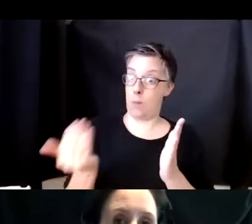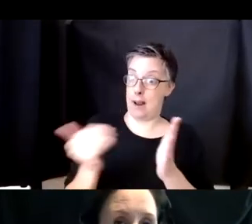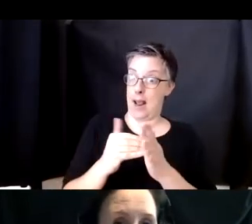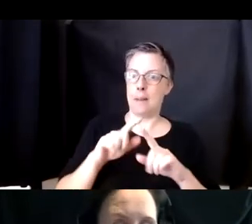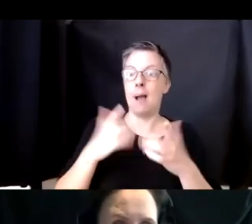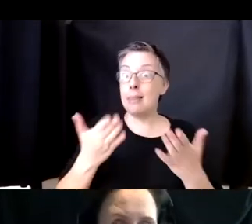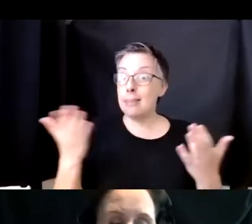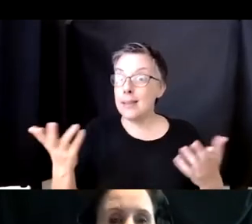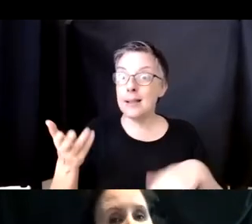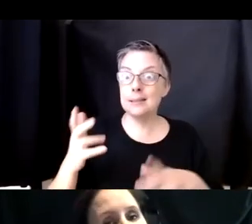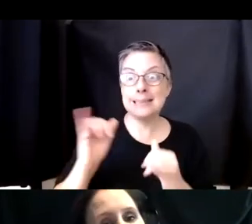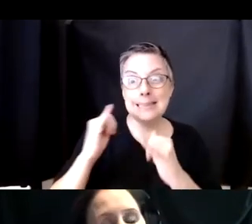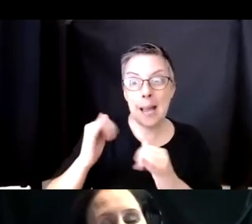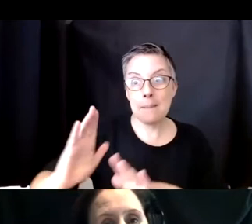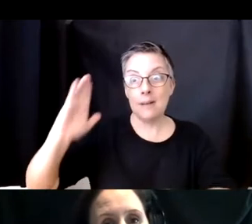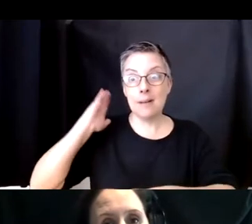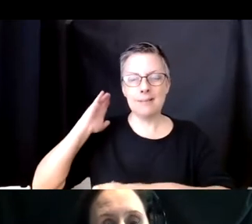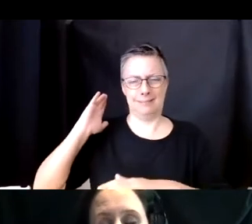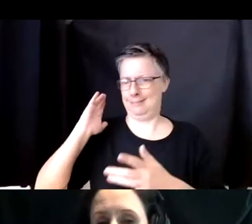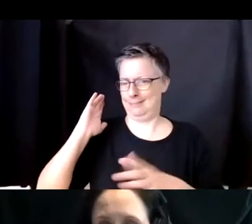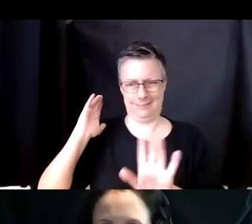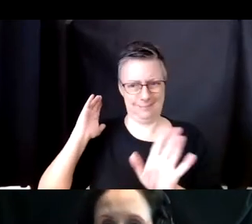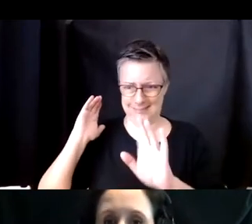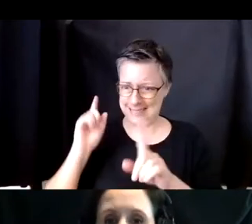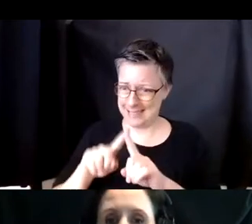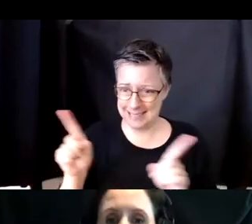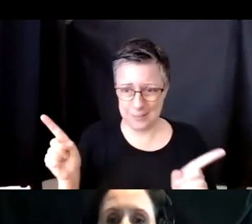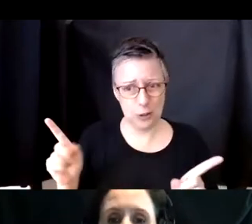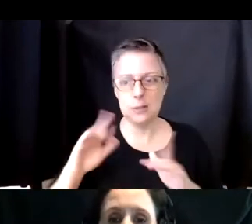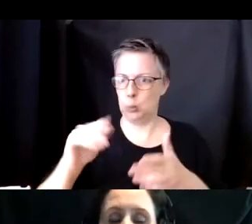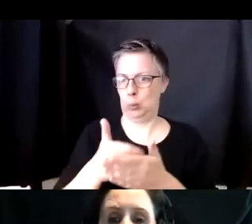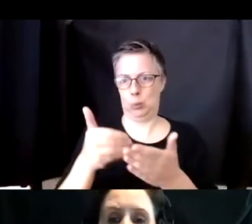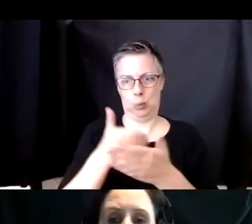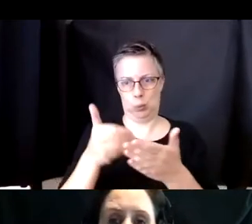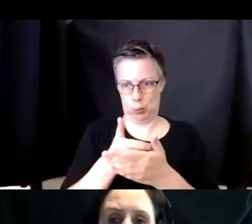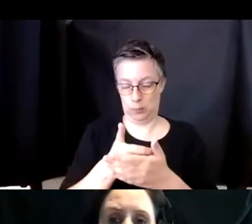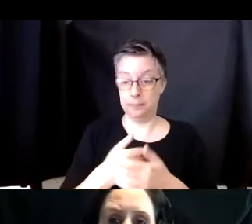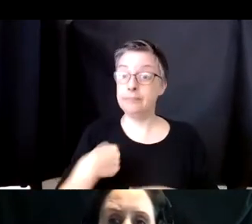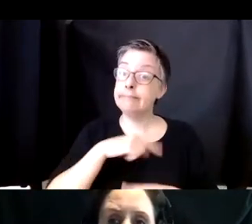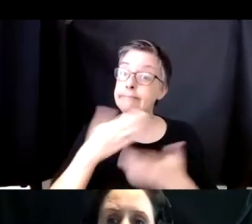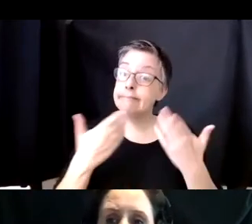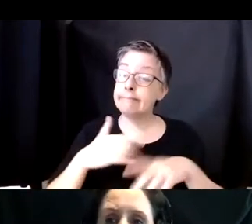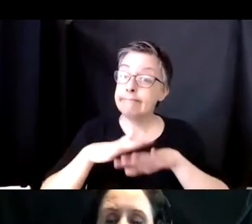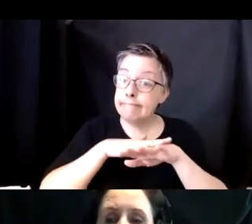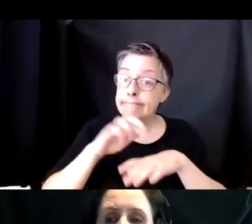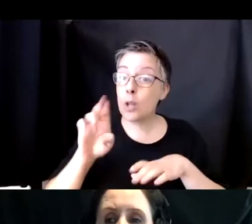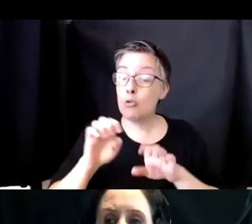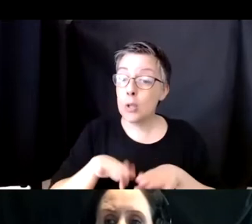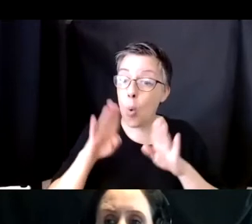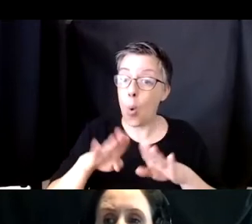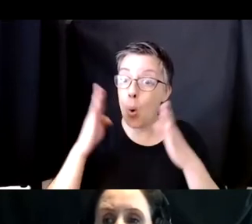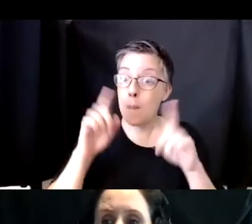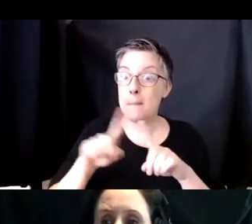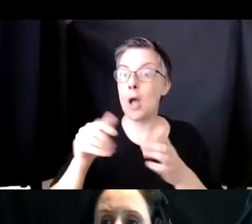are not going to be the same. They're not going to go back to the way they were. We may be slowly reopening, but our new